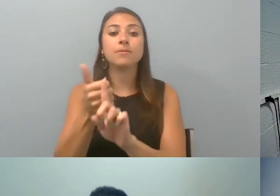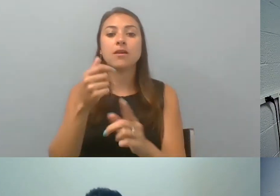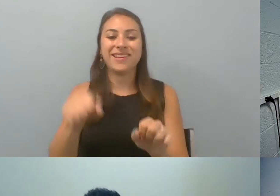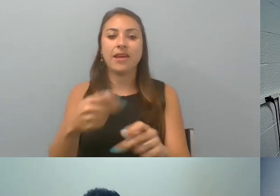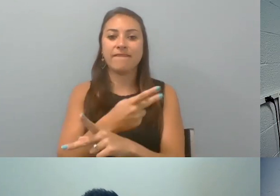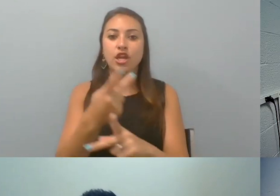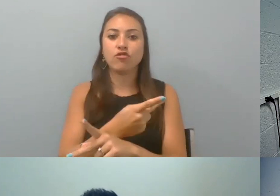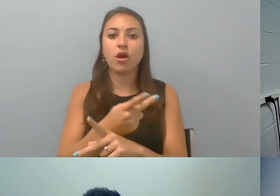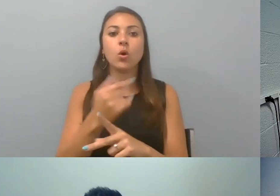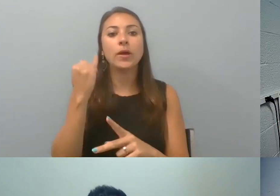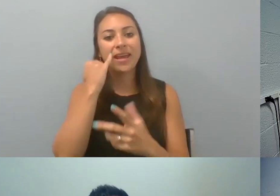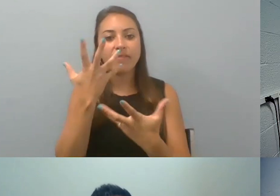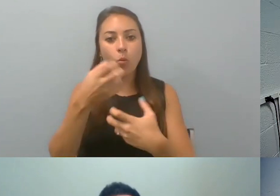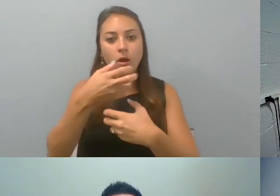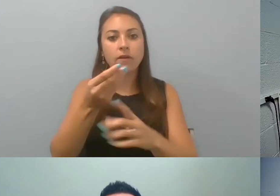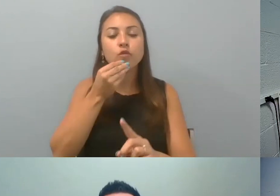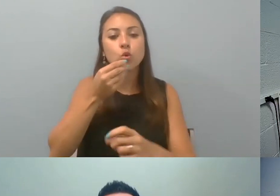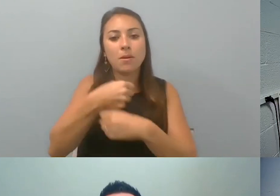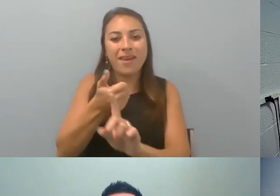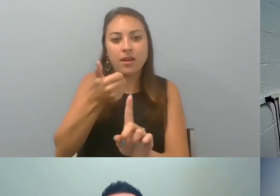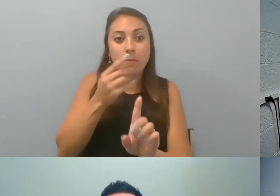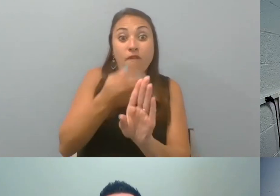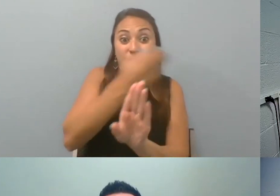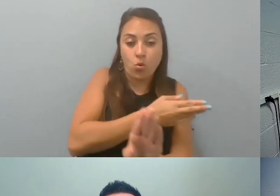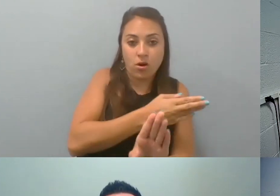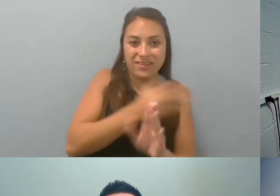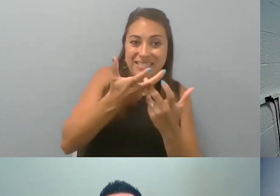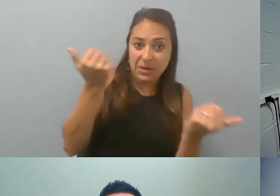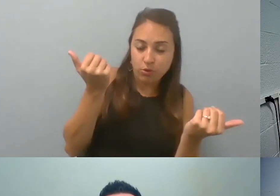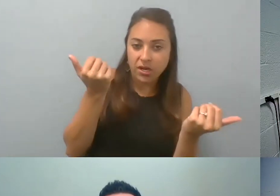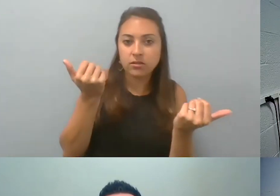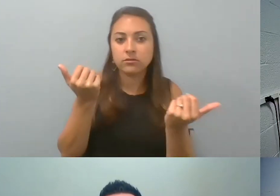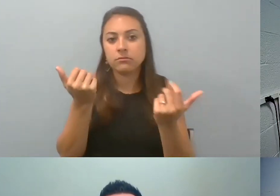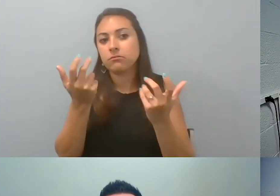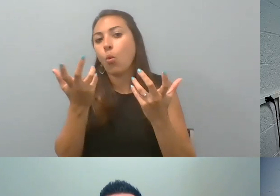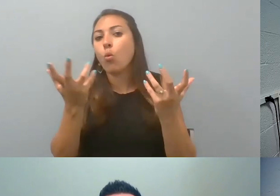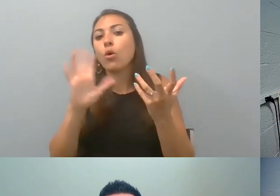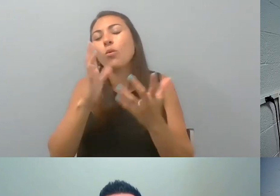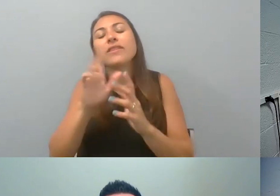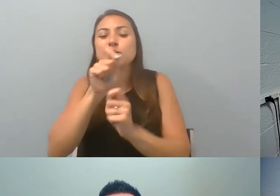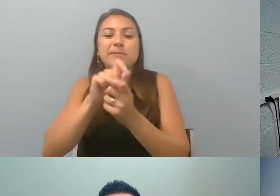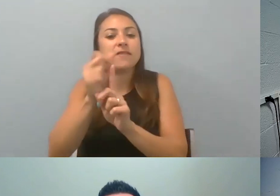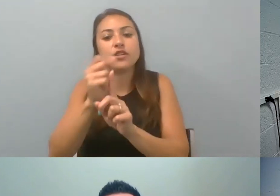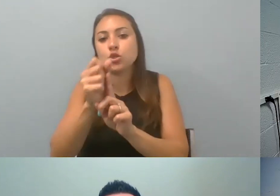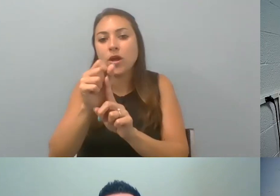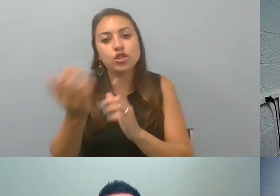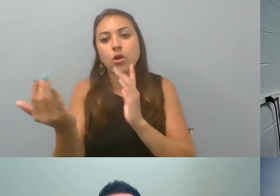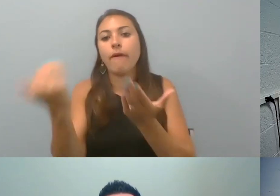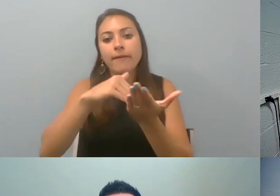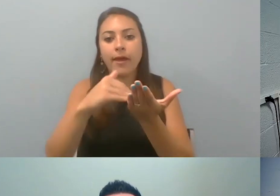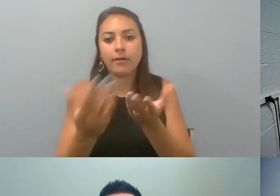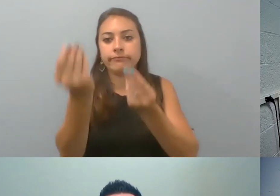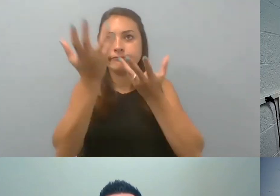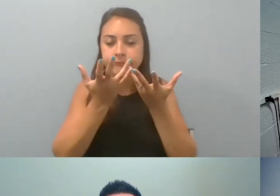are accessible. It's just coming forward, making yourself, making dining aware of who you are so that we can